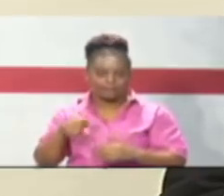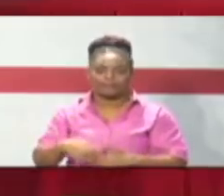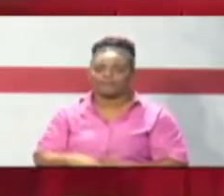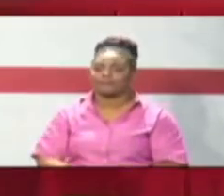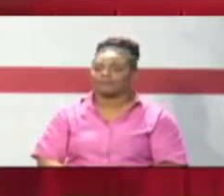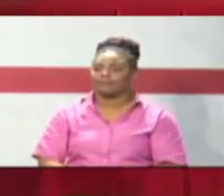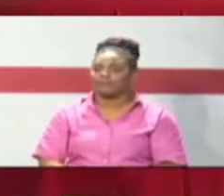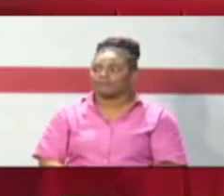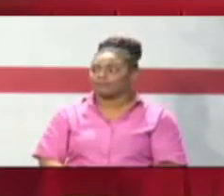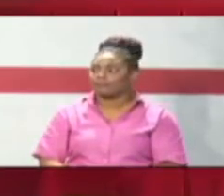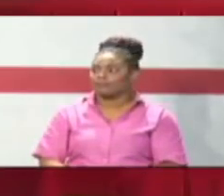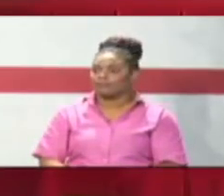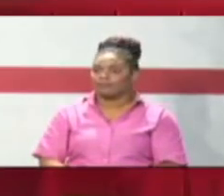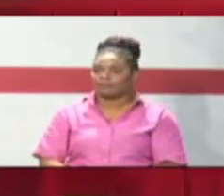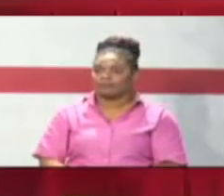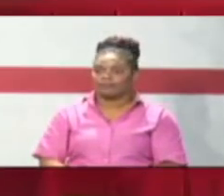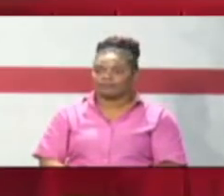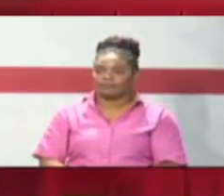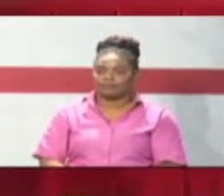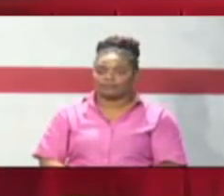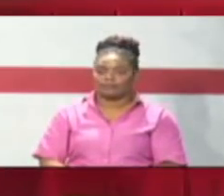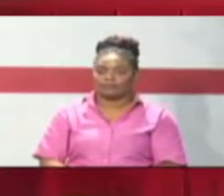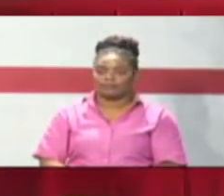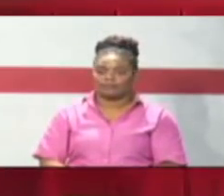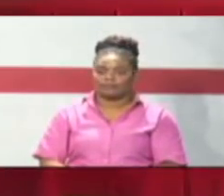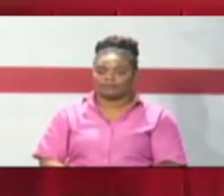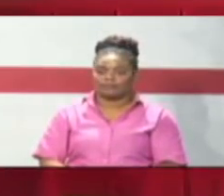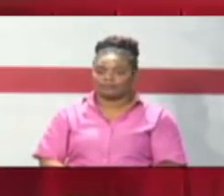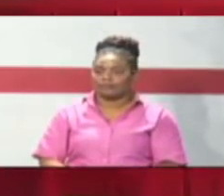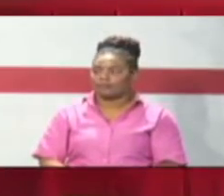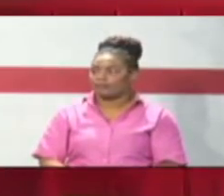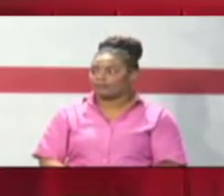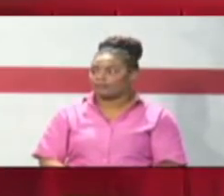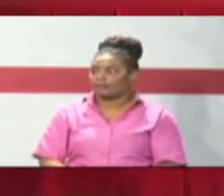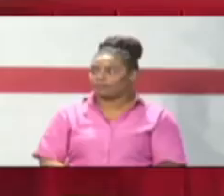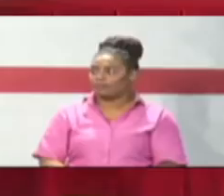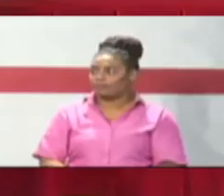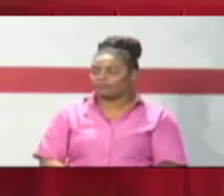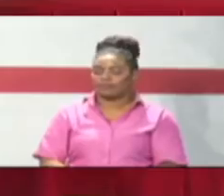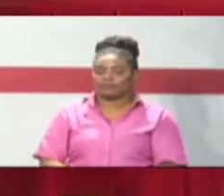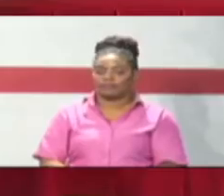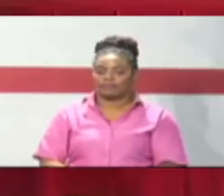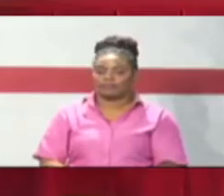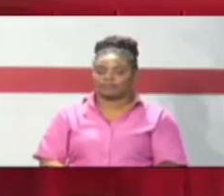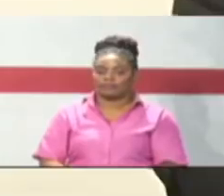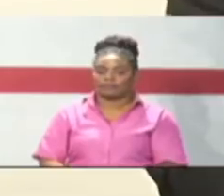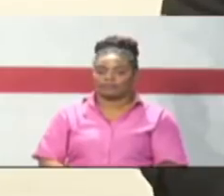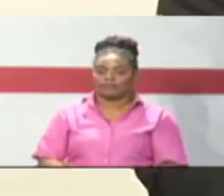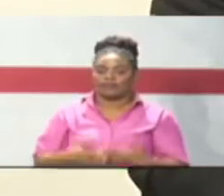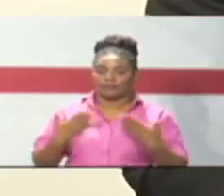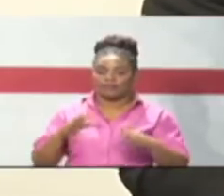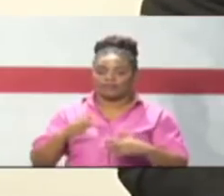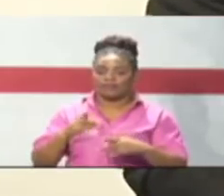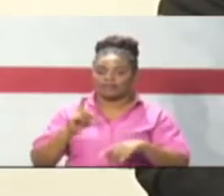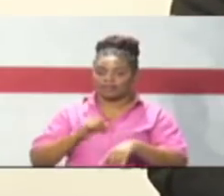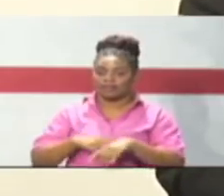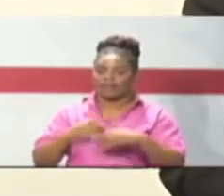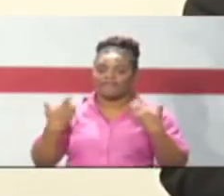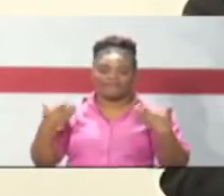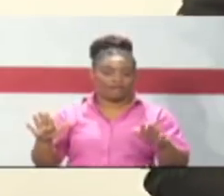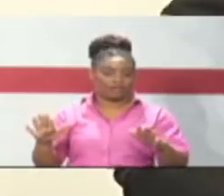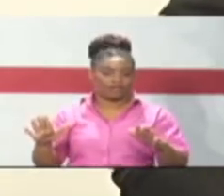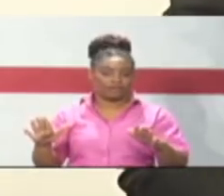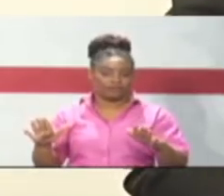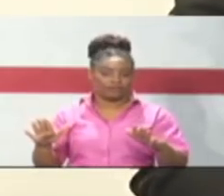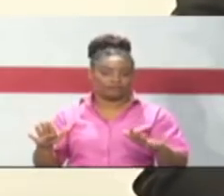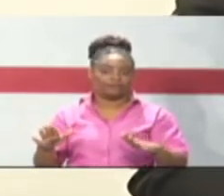Thank you very much, Dr. Hines. Ladies and gentlemen, that's all the time we have for our question and answer segment.